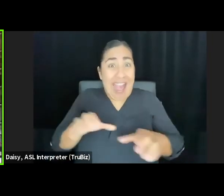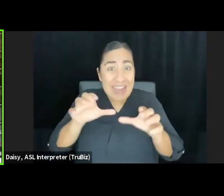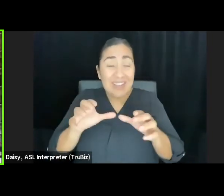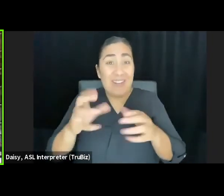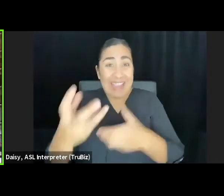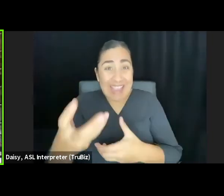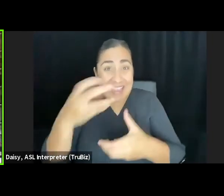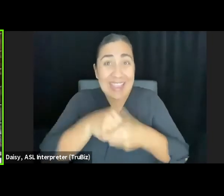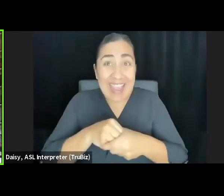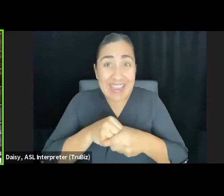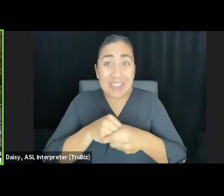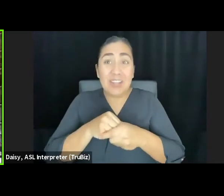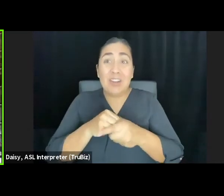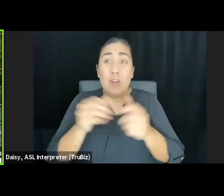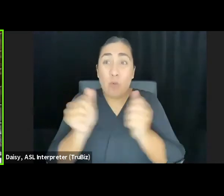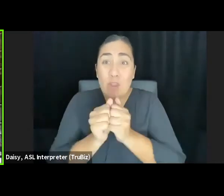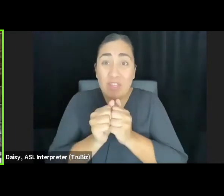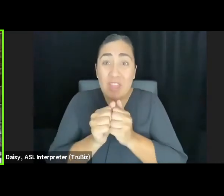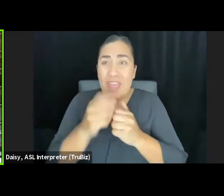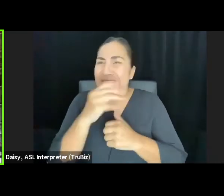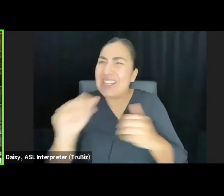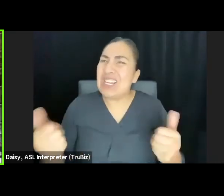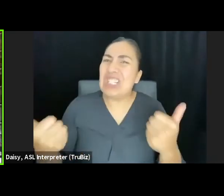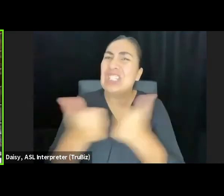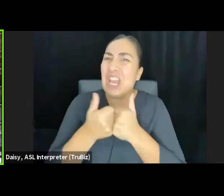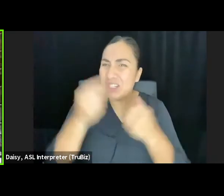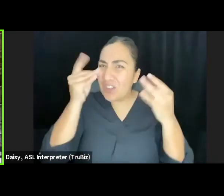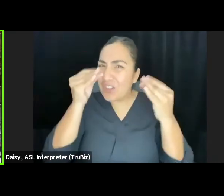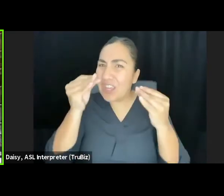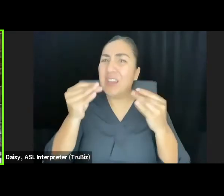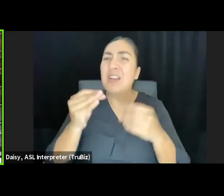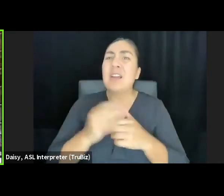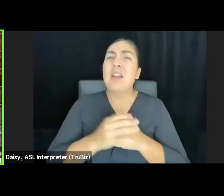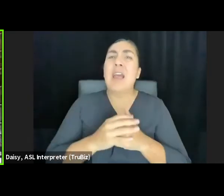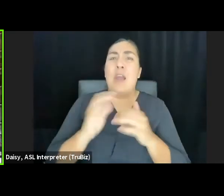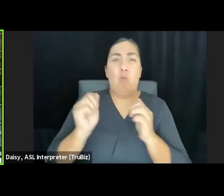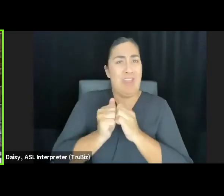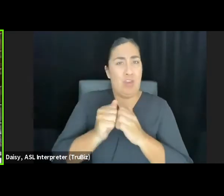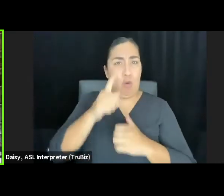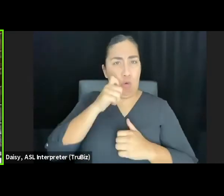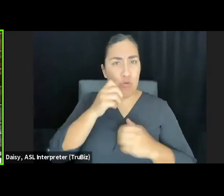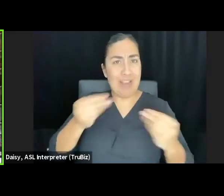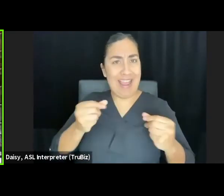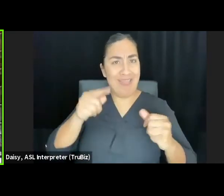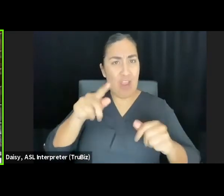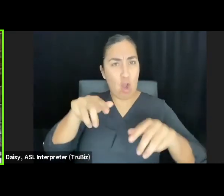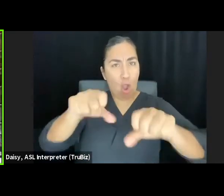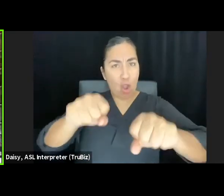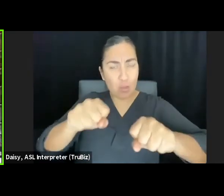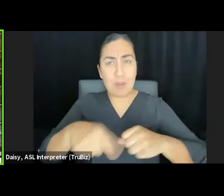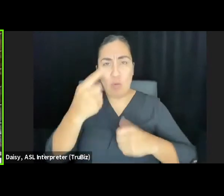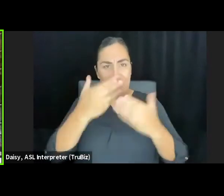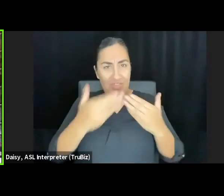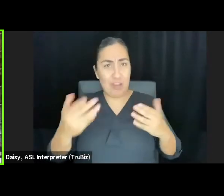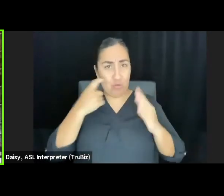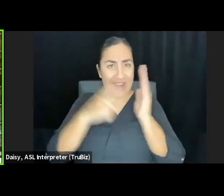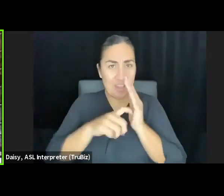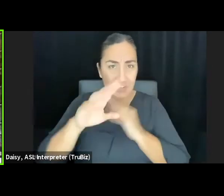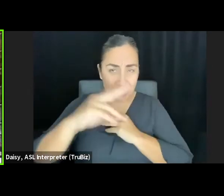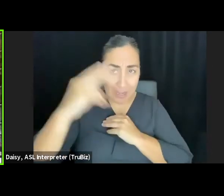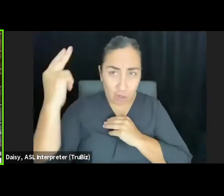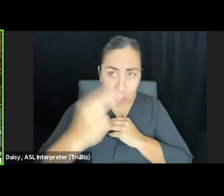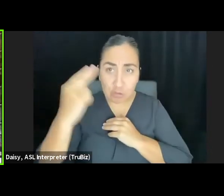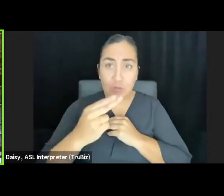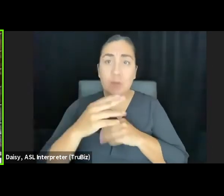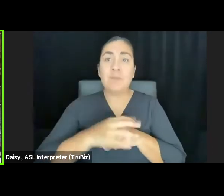the Native nations whose land they are currently occupying? It is one thing to acknowledge the history, but it is a whole nother thing